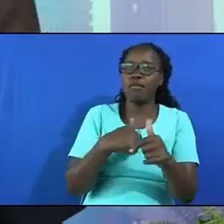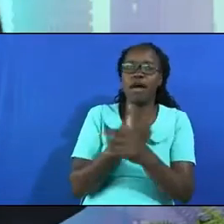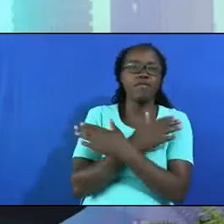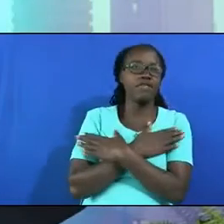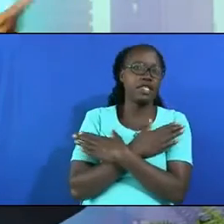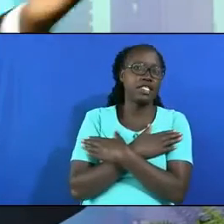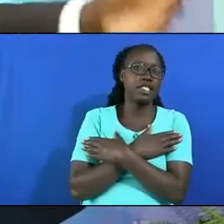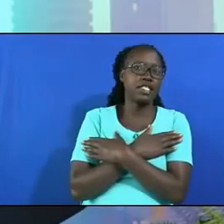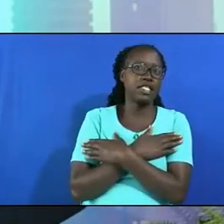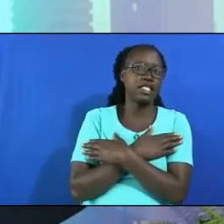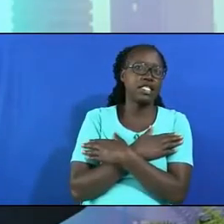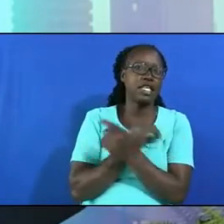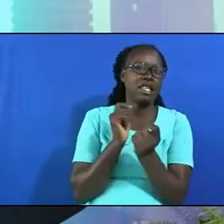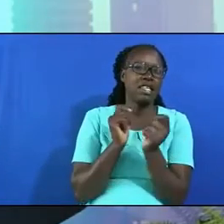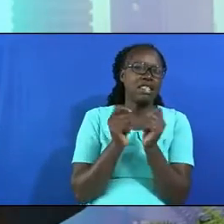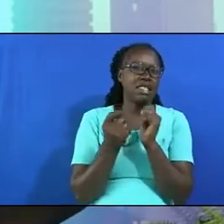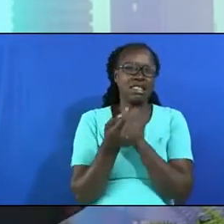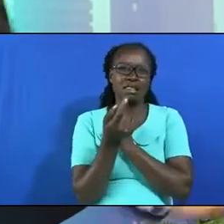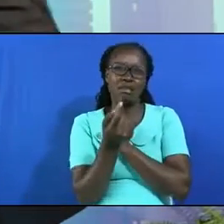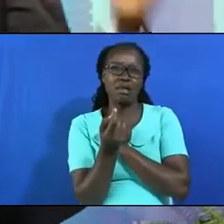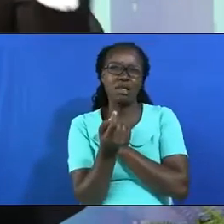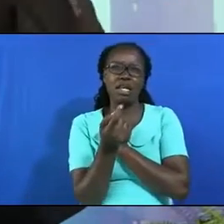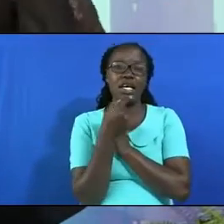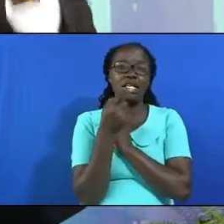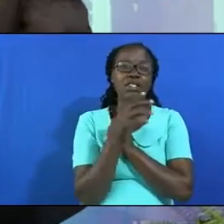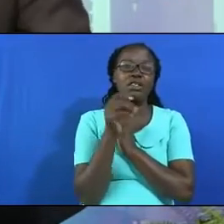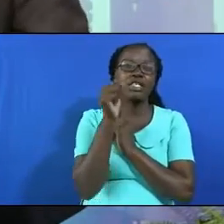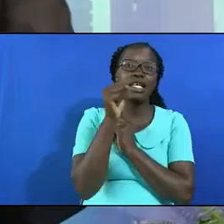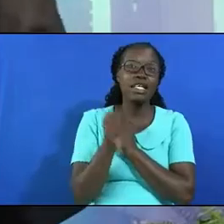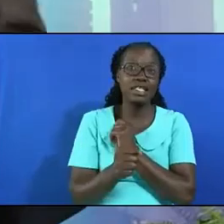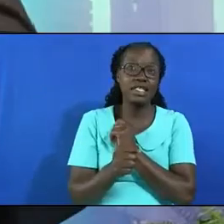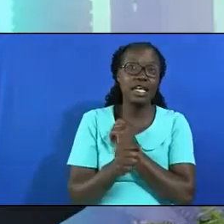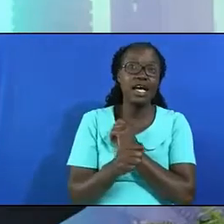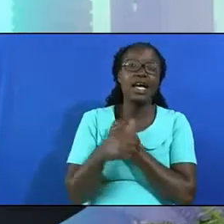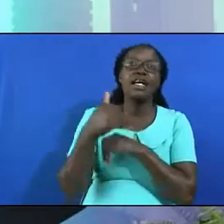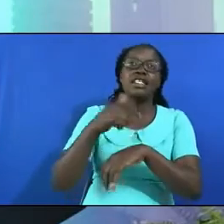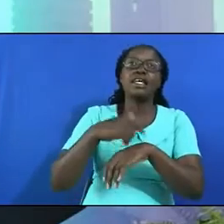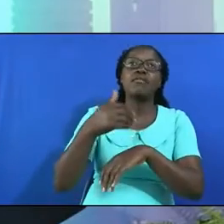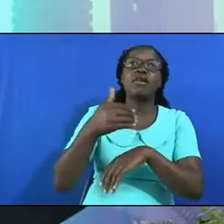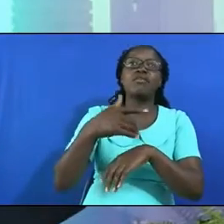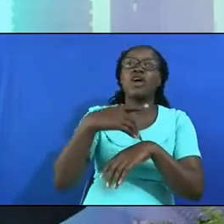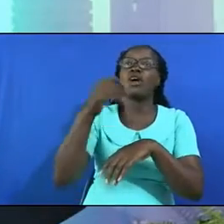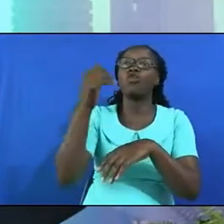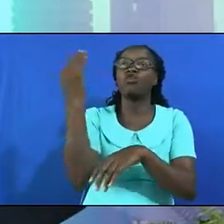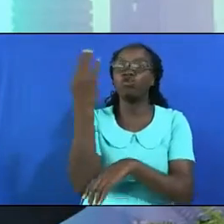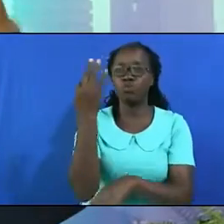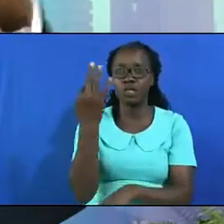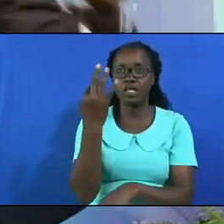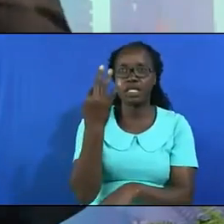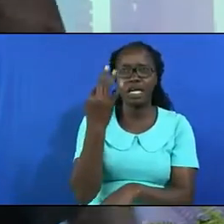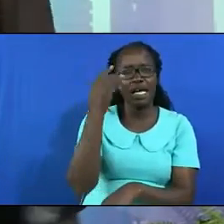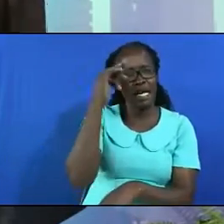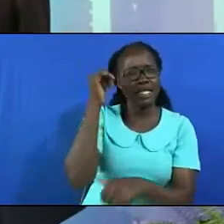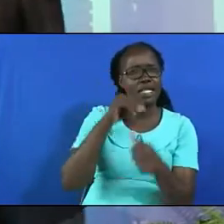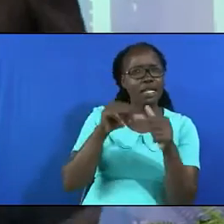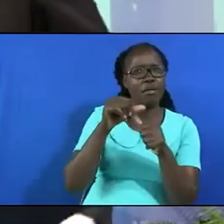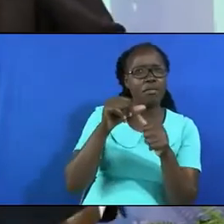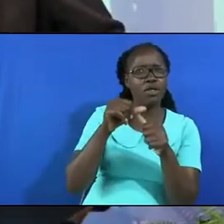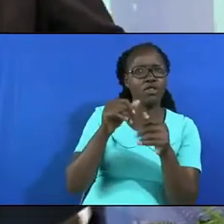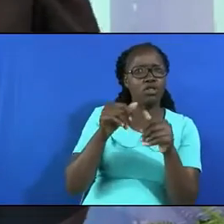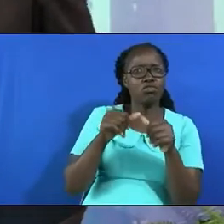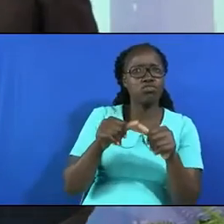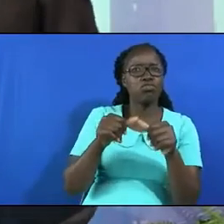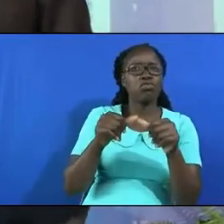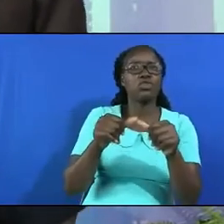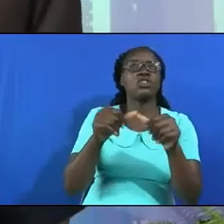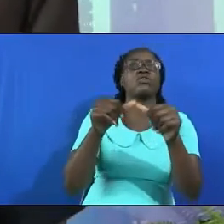friends, I've adjusted it a little bit. I told the elder that every time I go to preach, I think about it